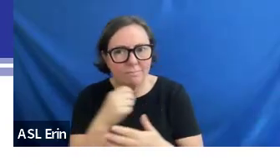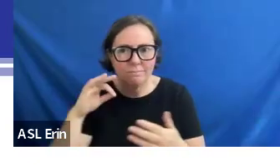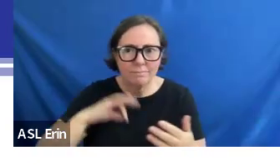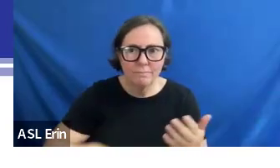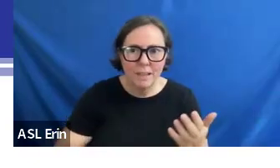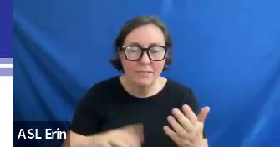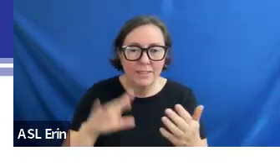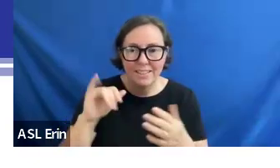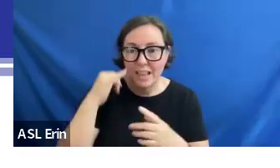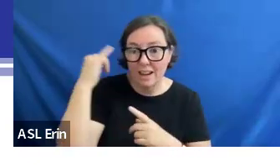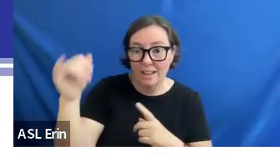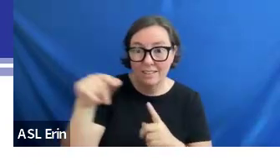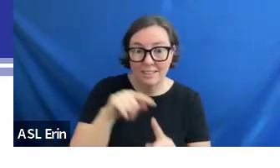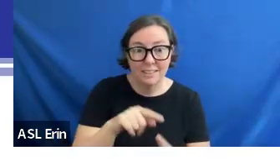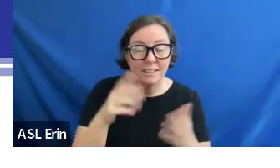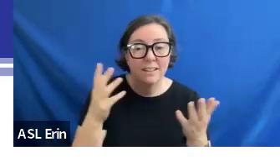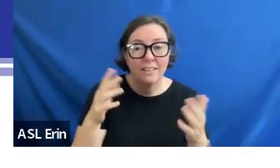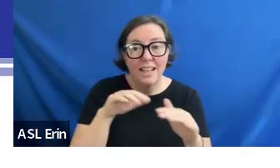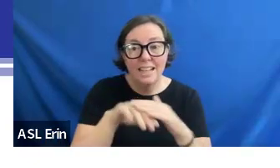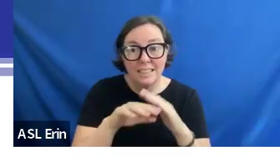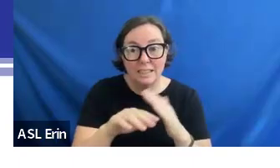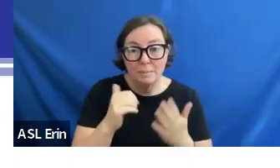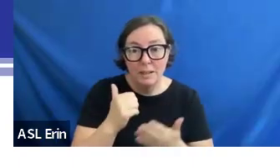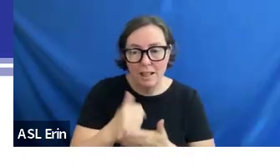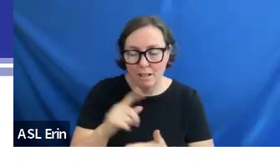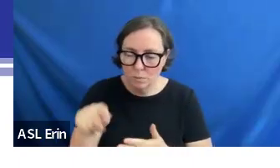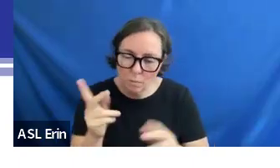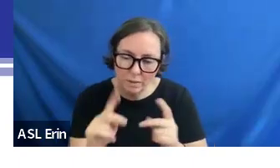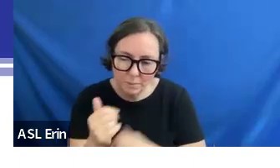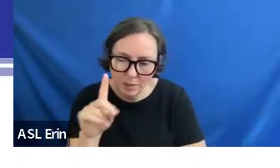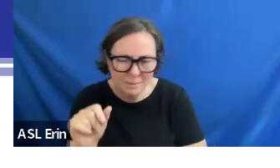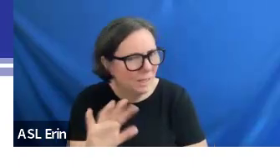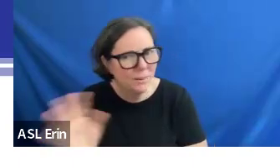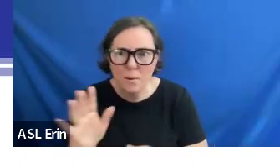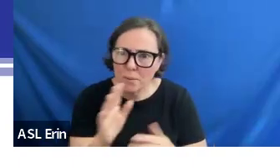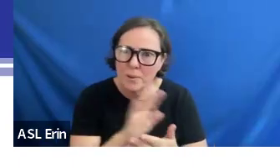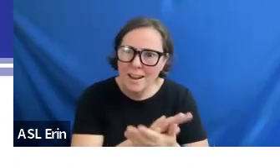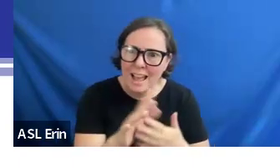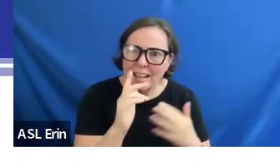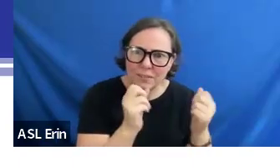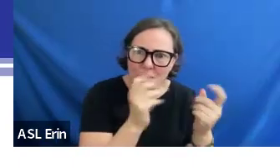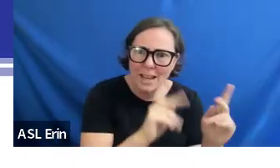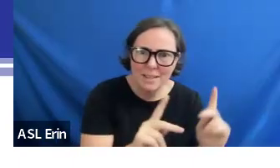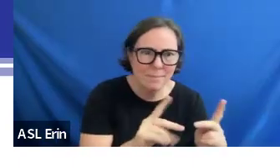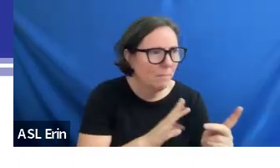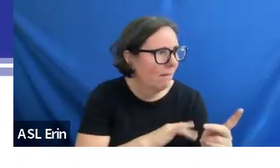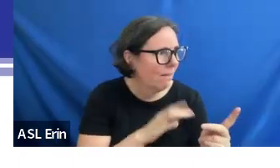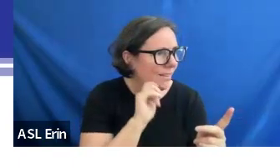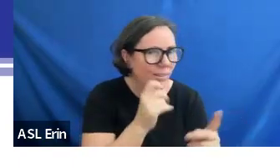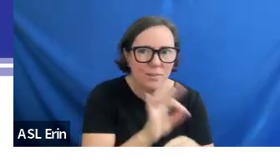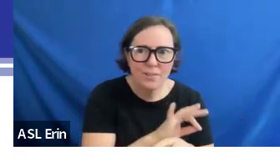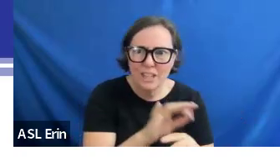That whole idea of accessibility being a nice to have for some, but a necessity for